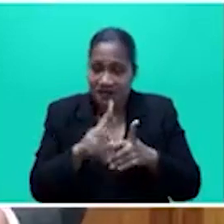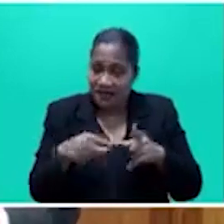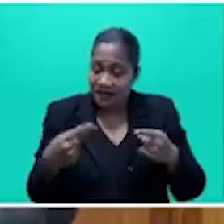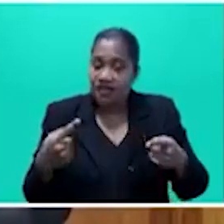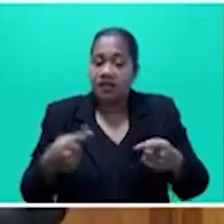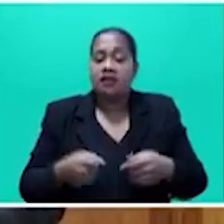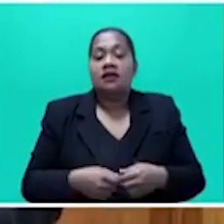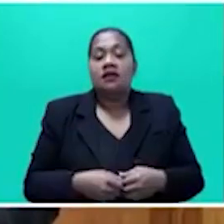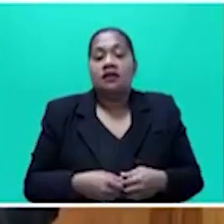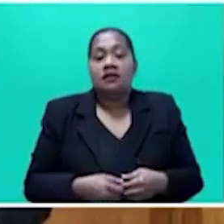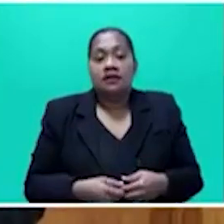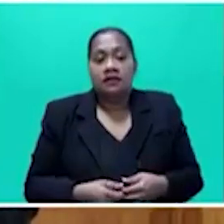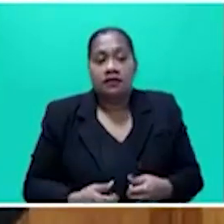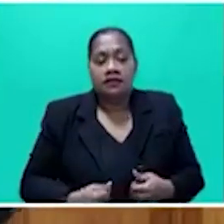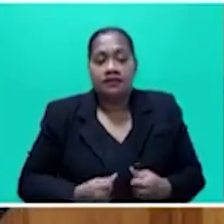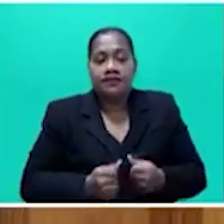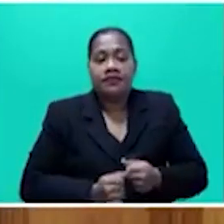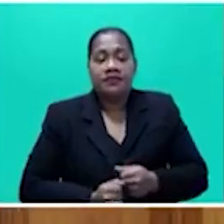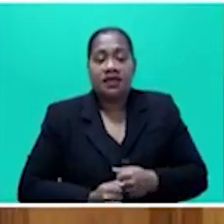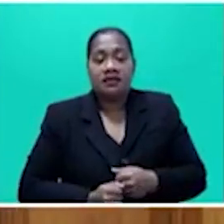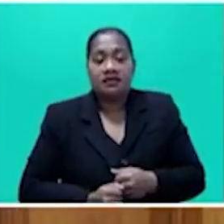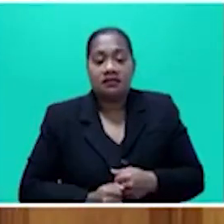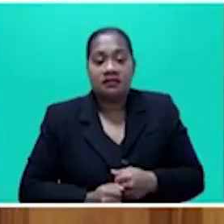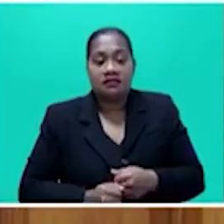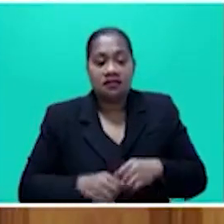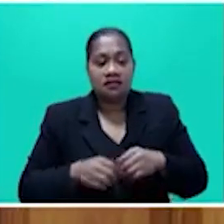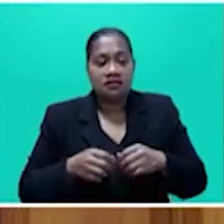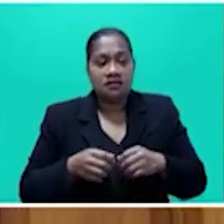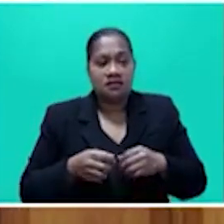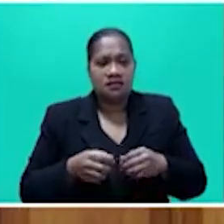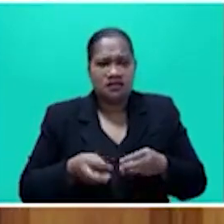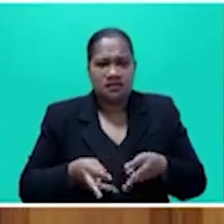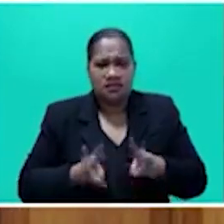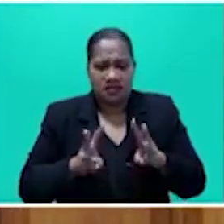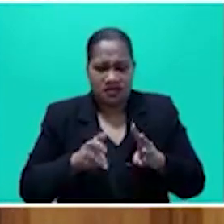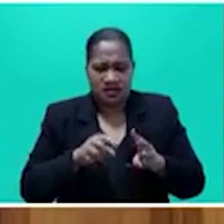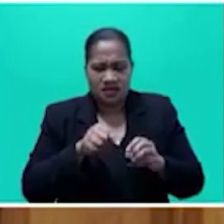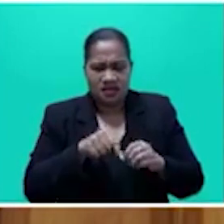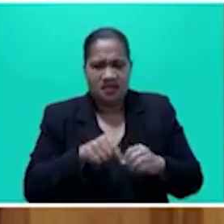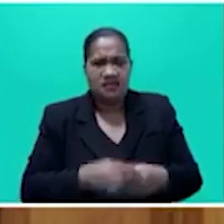the disconnected manner that the other agencies